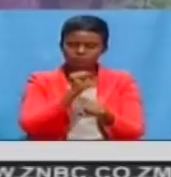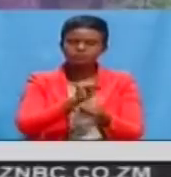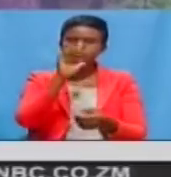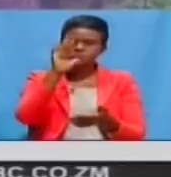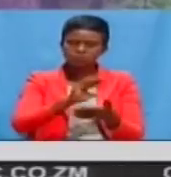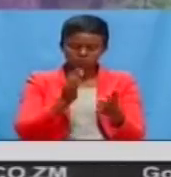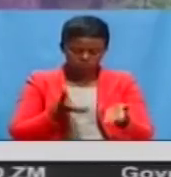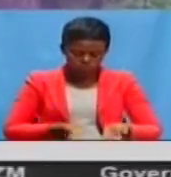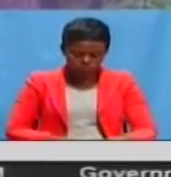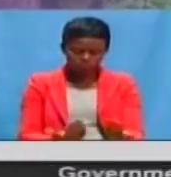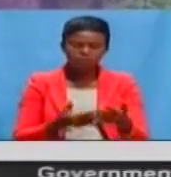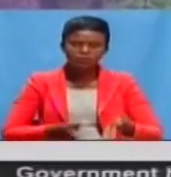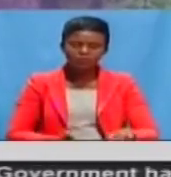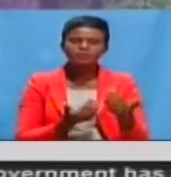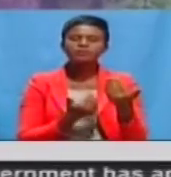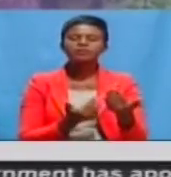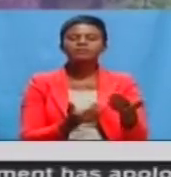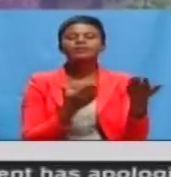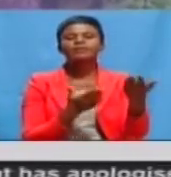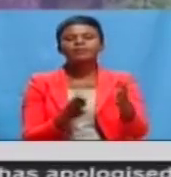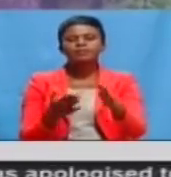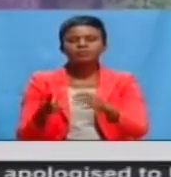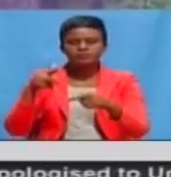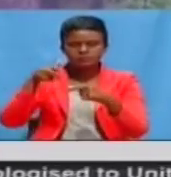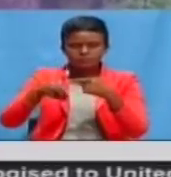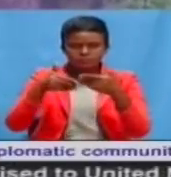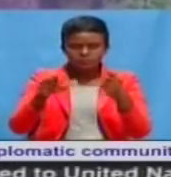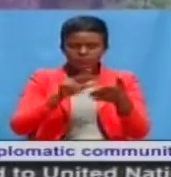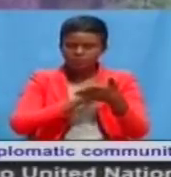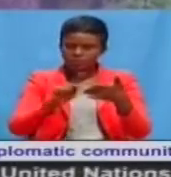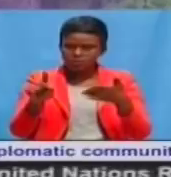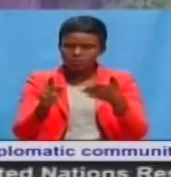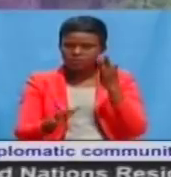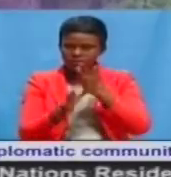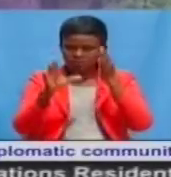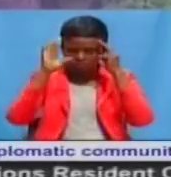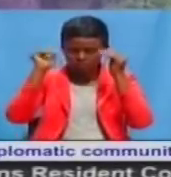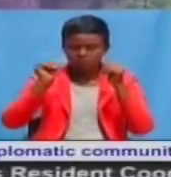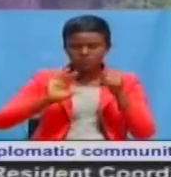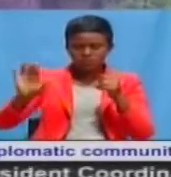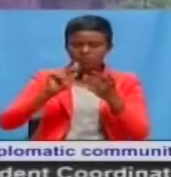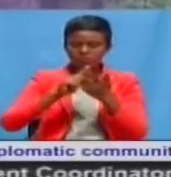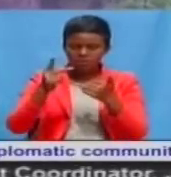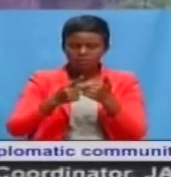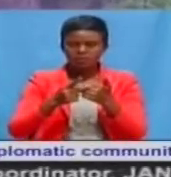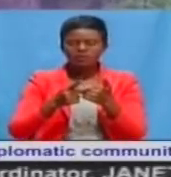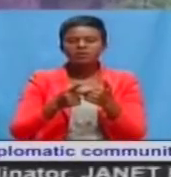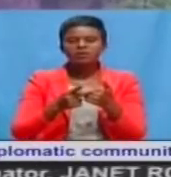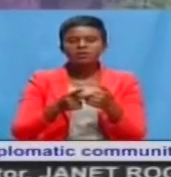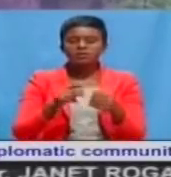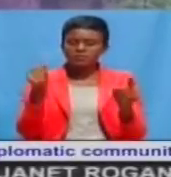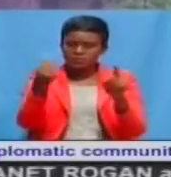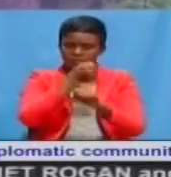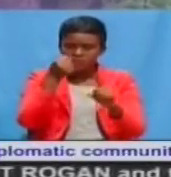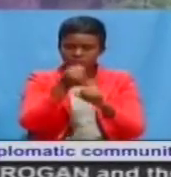maternal mortality rates in the country. Launching the Midwives Week today on behalf of Vice President Inonge Wina, Ms. Kapata said the